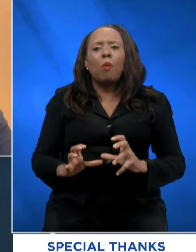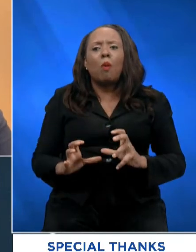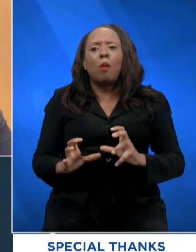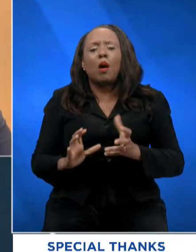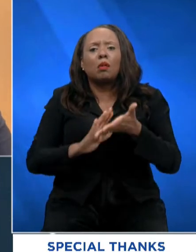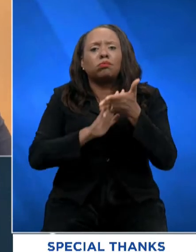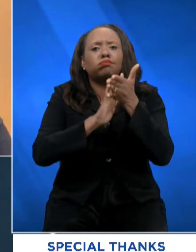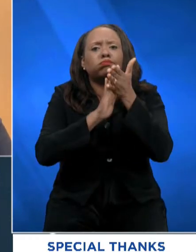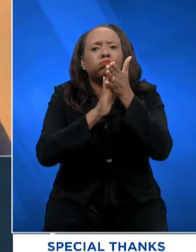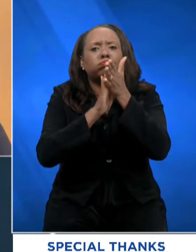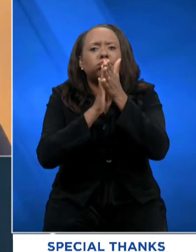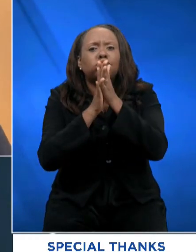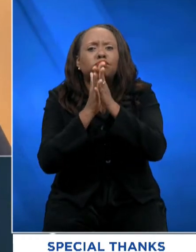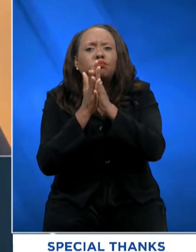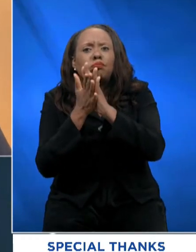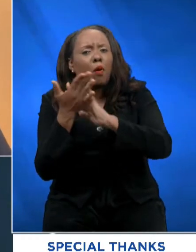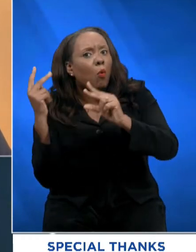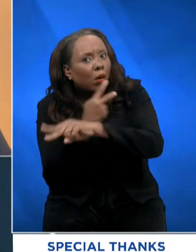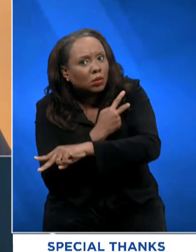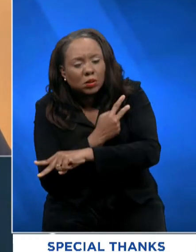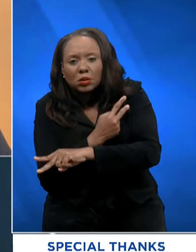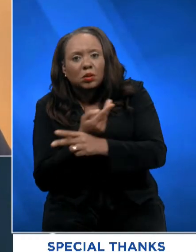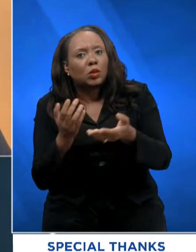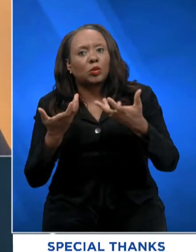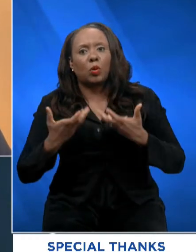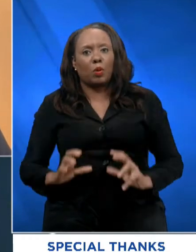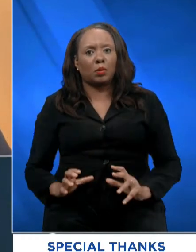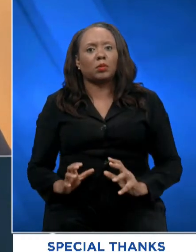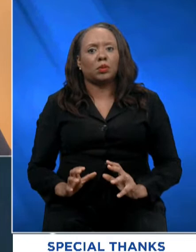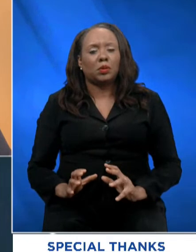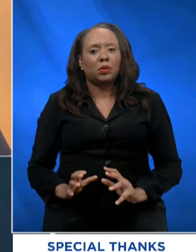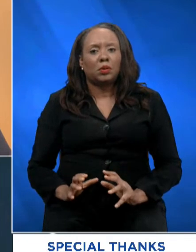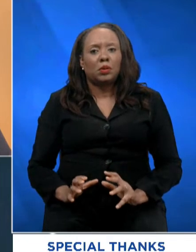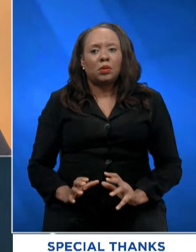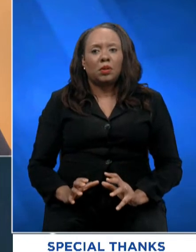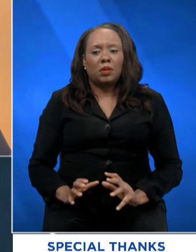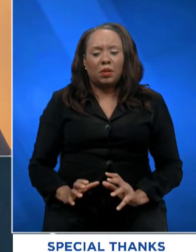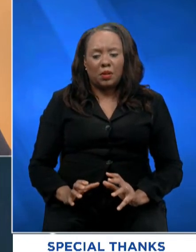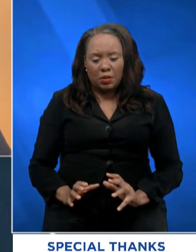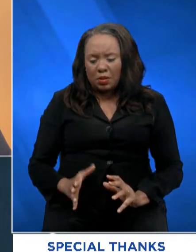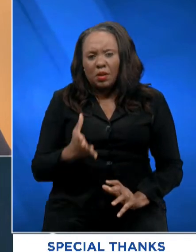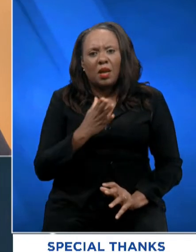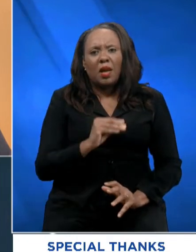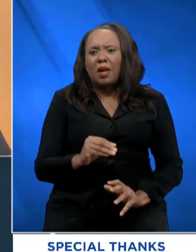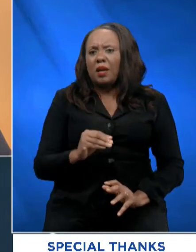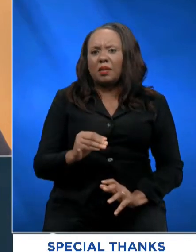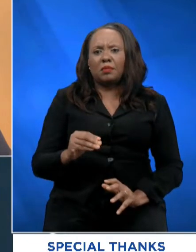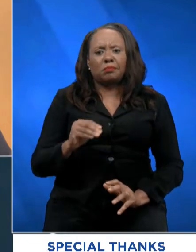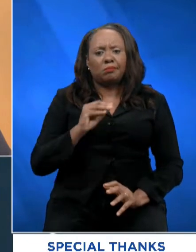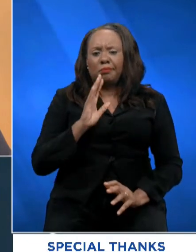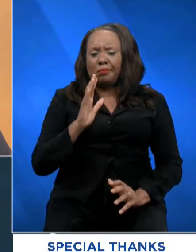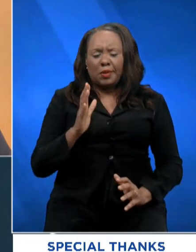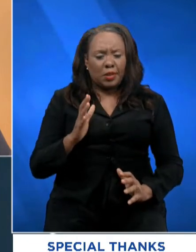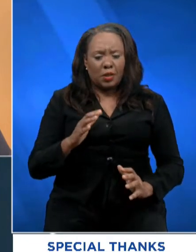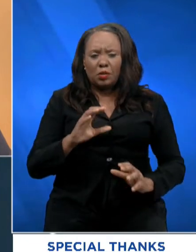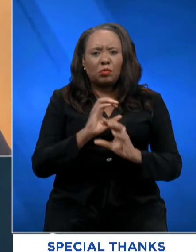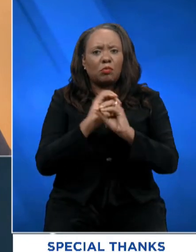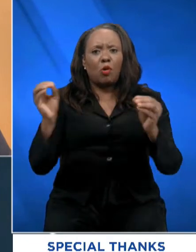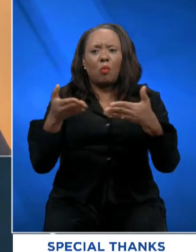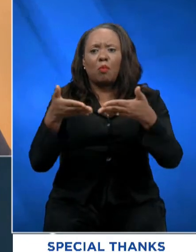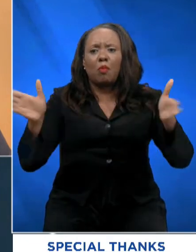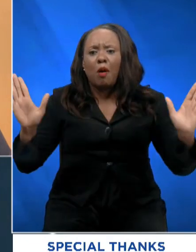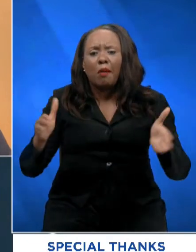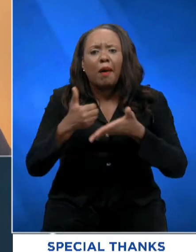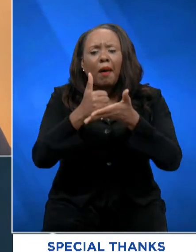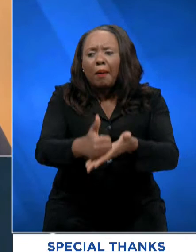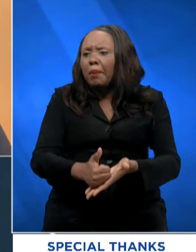And each case has to be dealt with based on the person as an individual situation. There's no broad treatment. But we